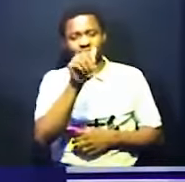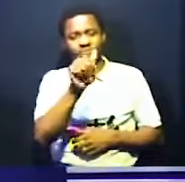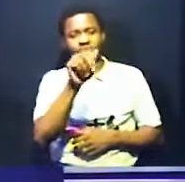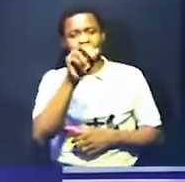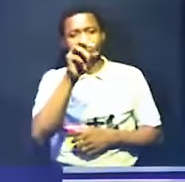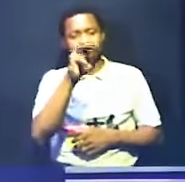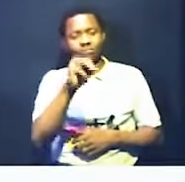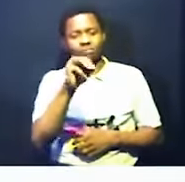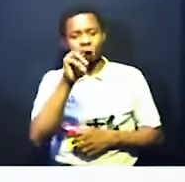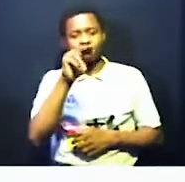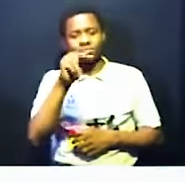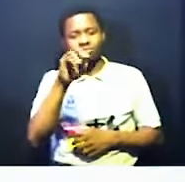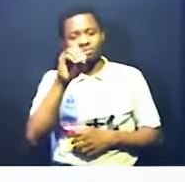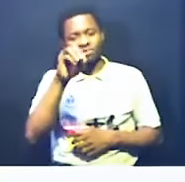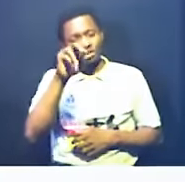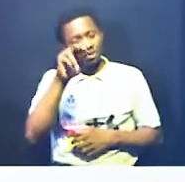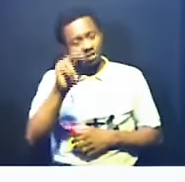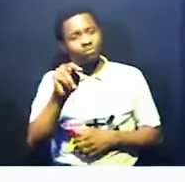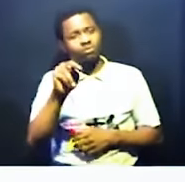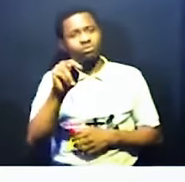scripture.